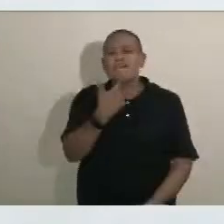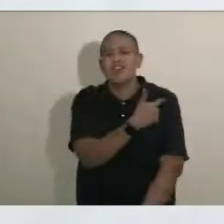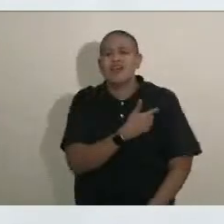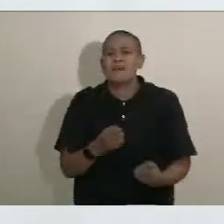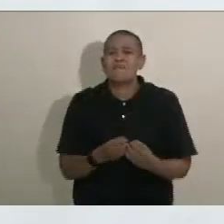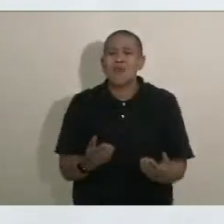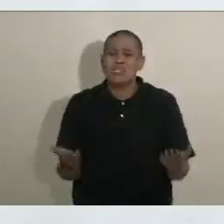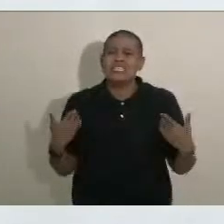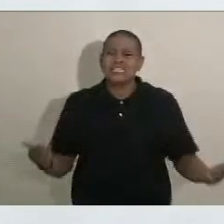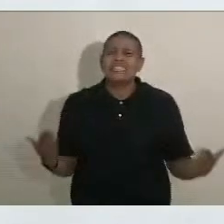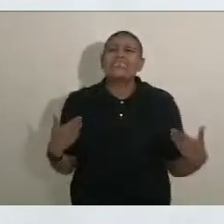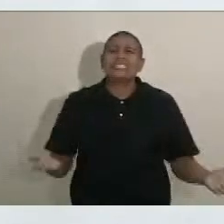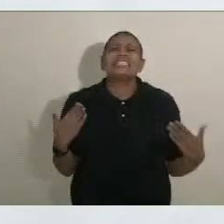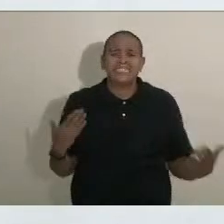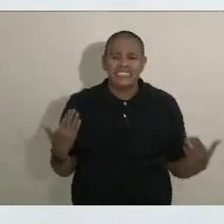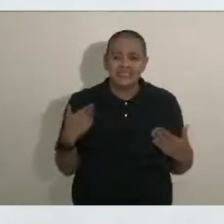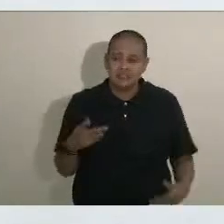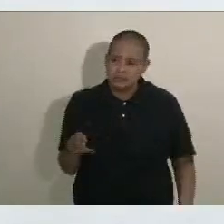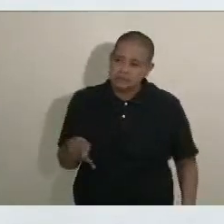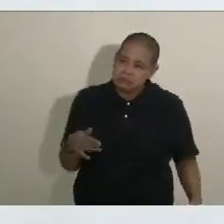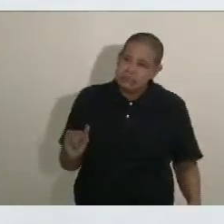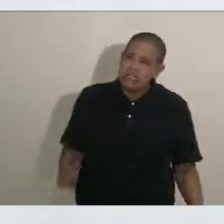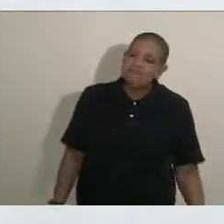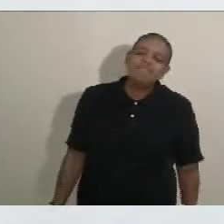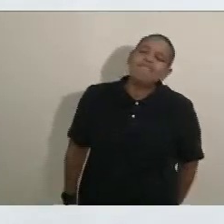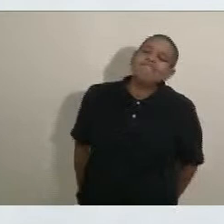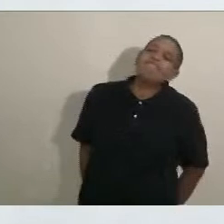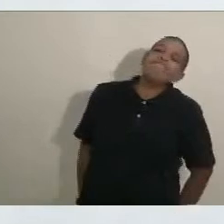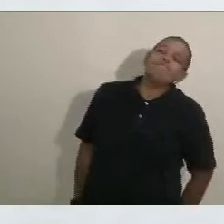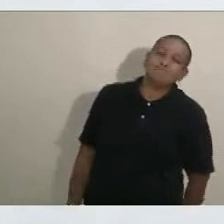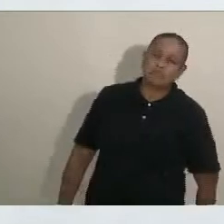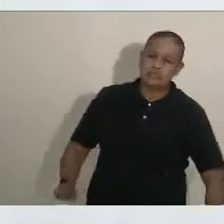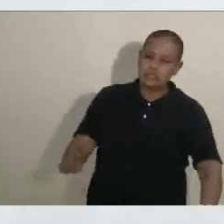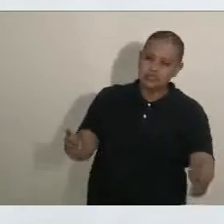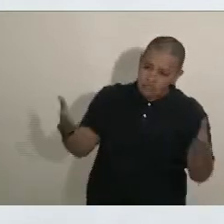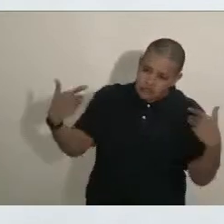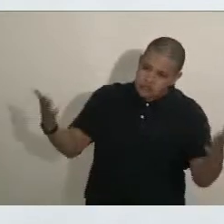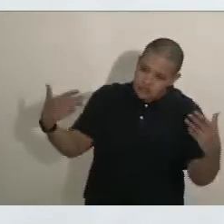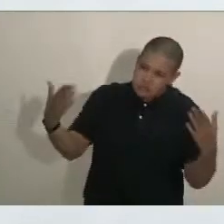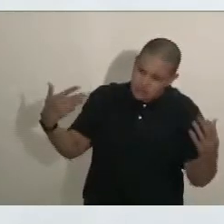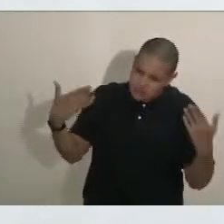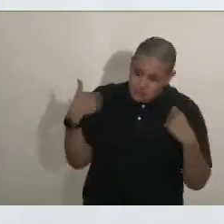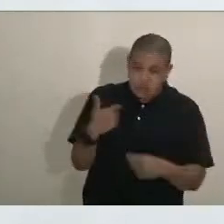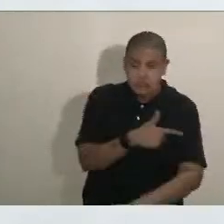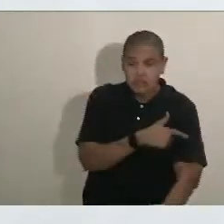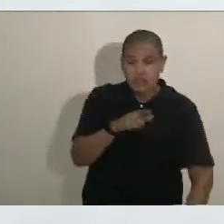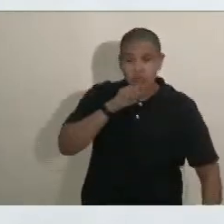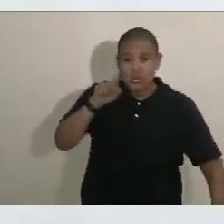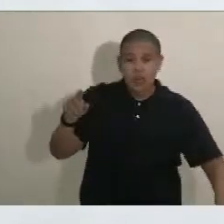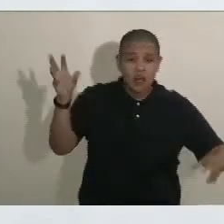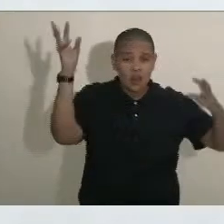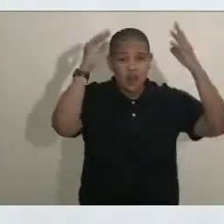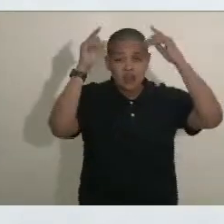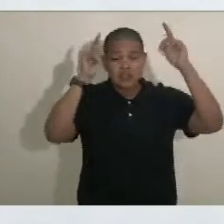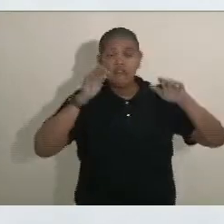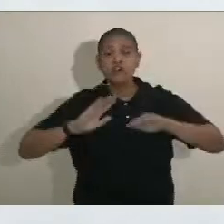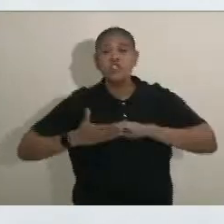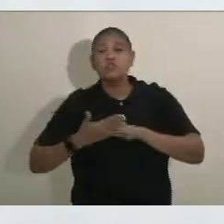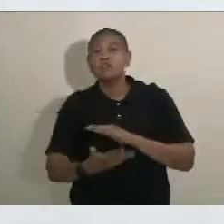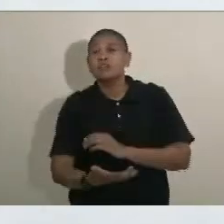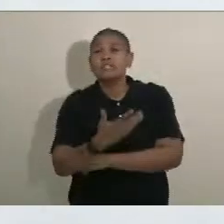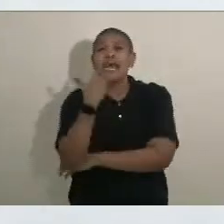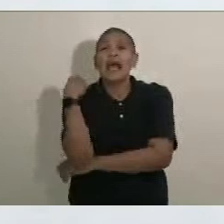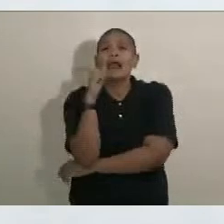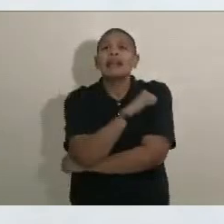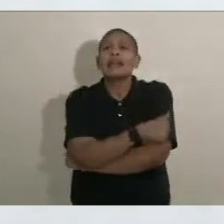vaccination numbers, and it is a concern for the country, for the government, for the health authorities,